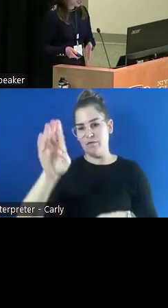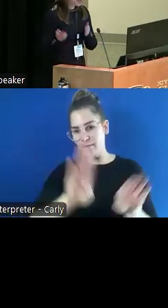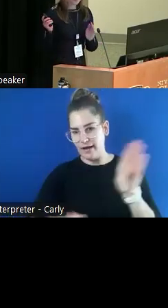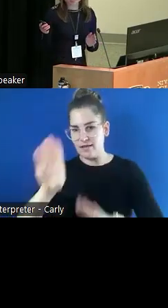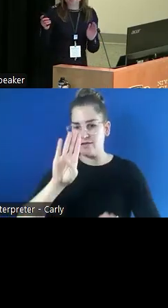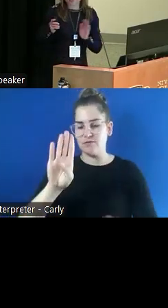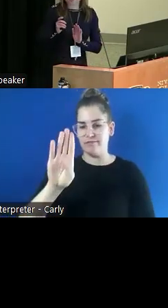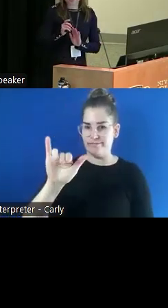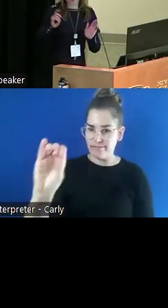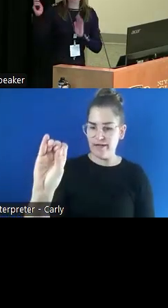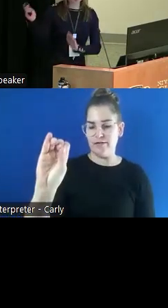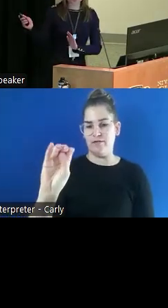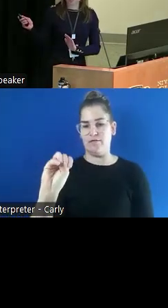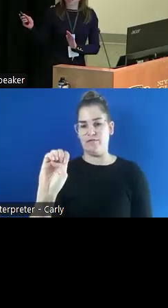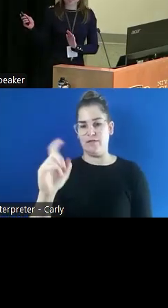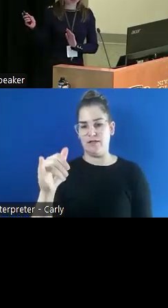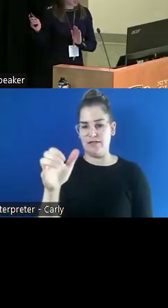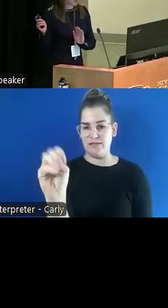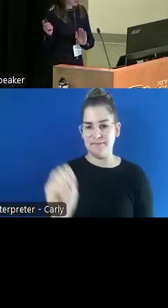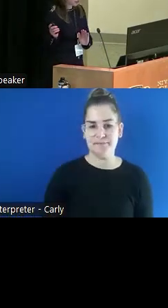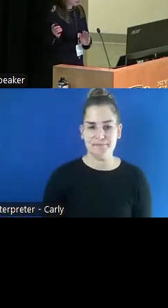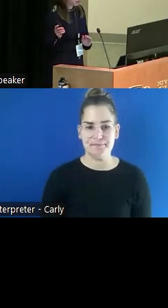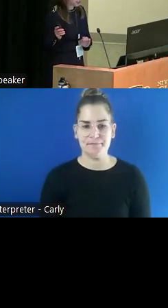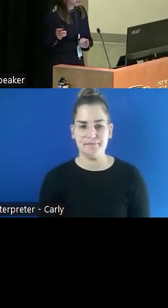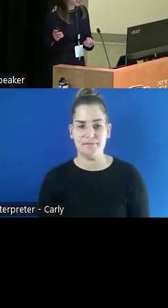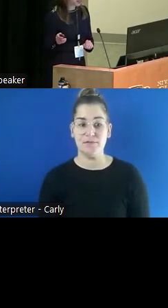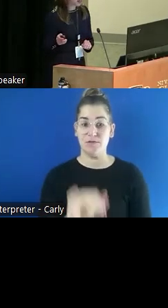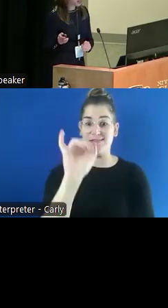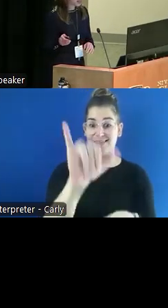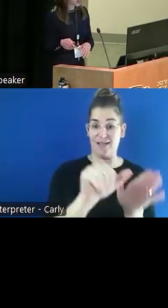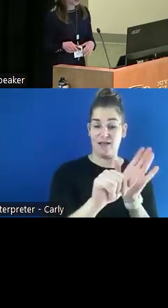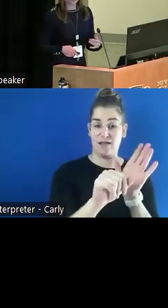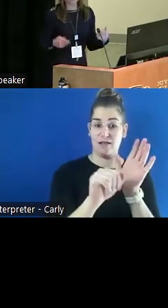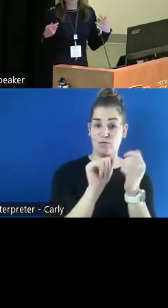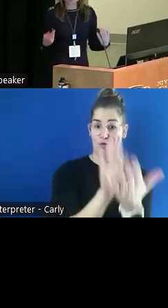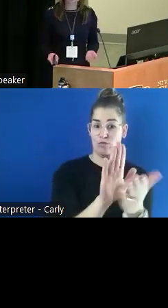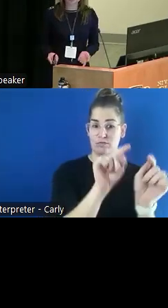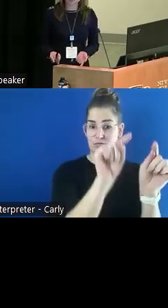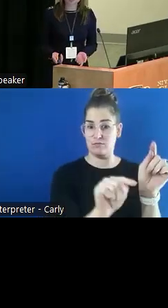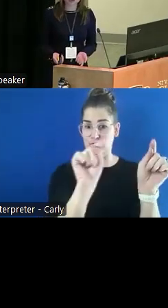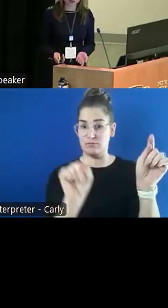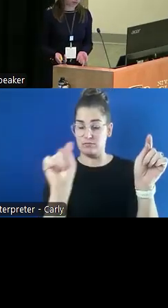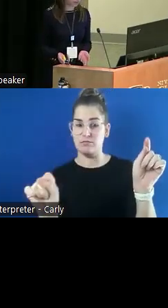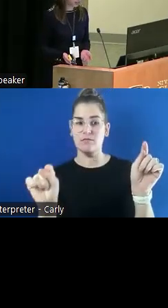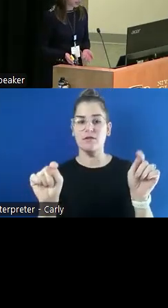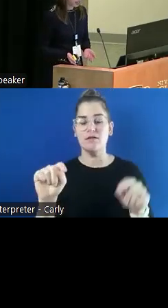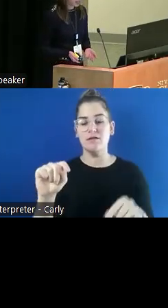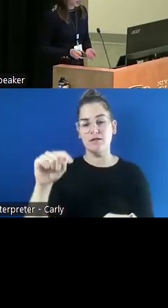A takeaway from this version of this model, displayed here, is that the reward centers of the